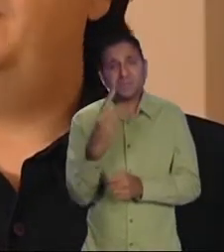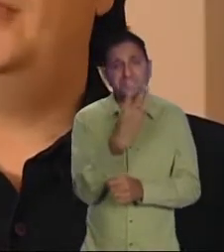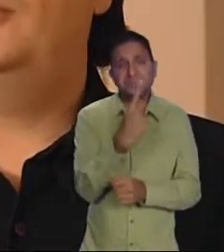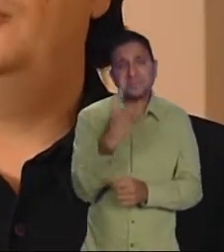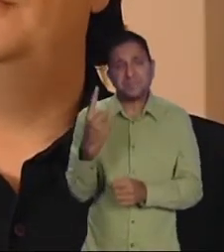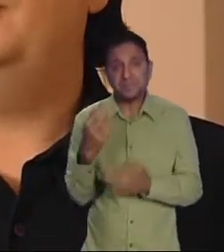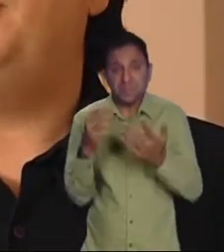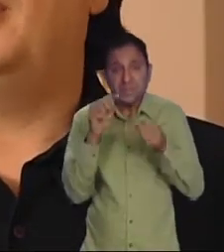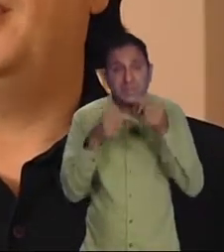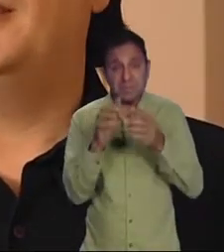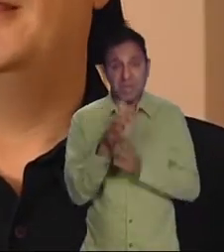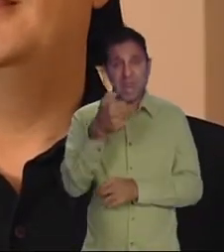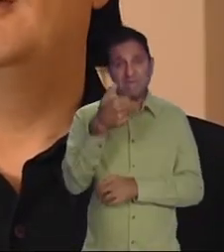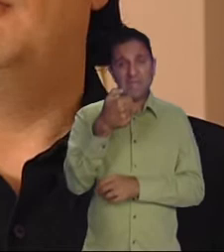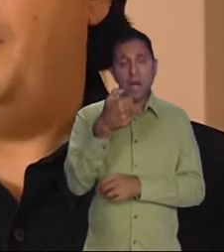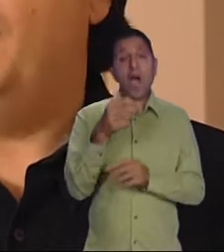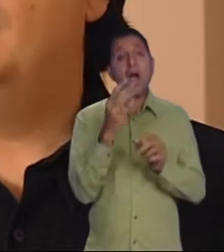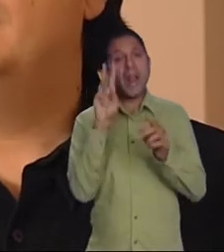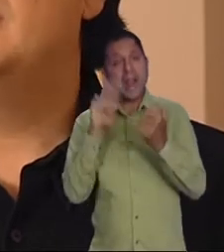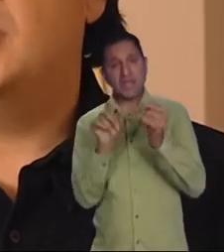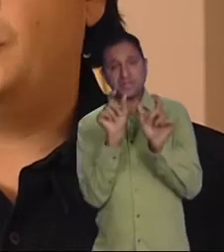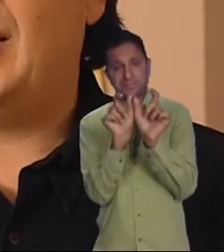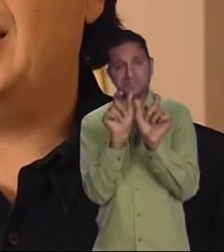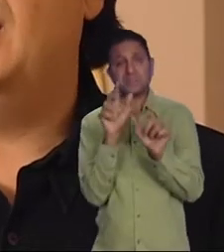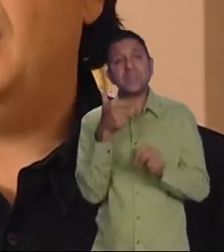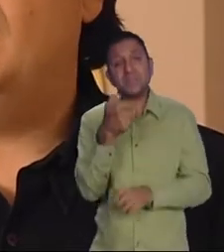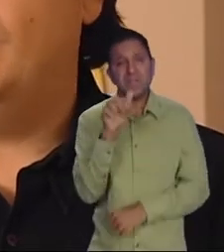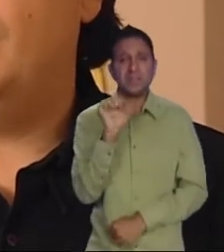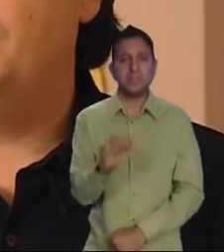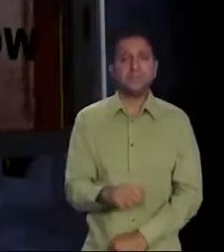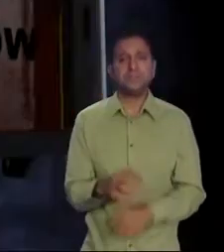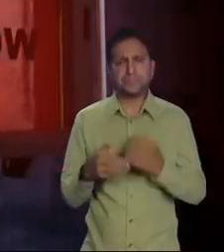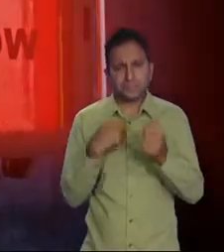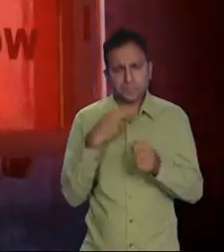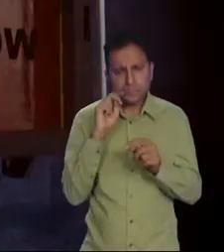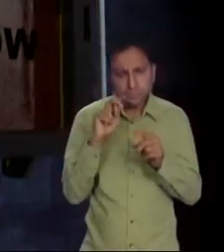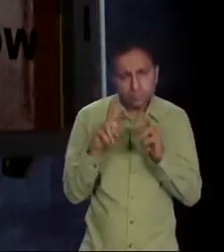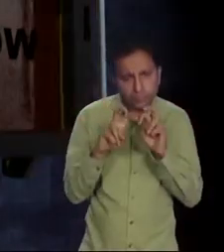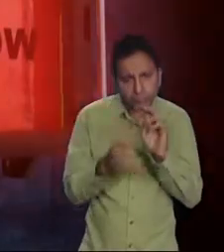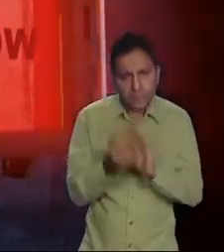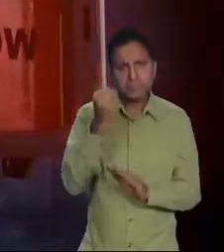Now I'm going to take a look at debugging. Remember, this is strictly need to know.